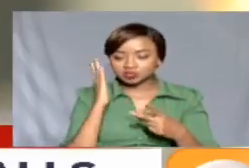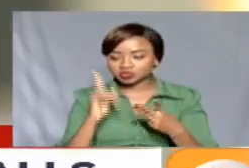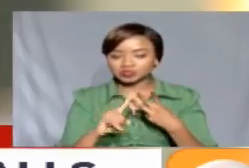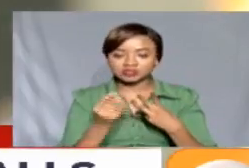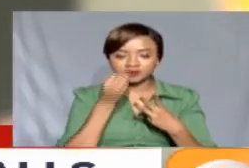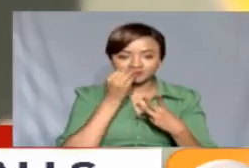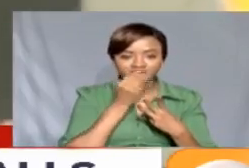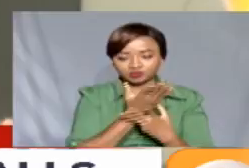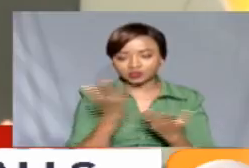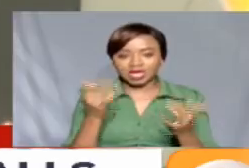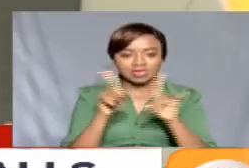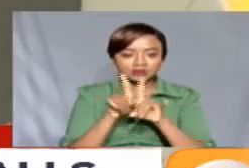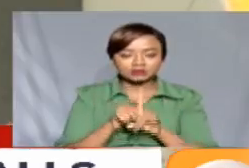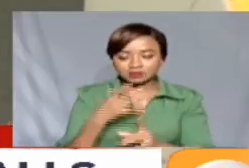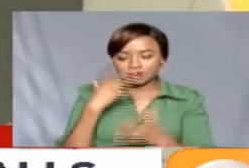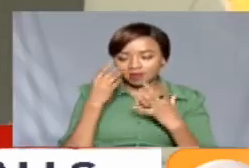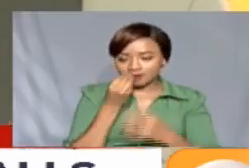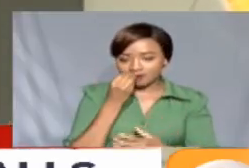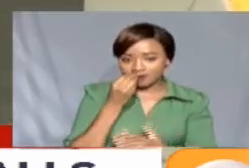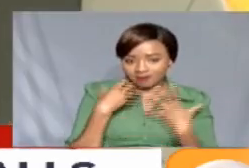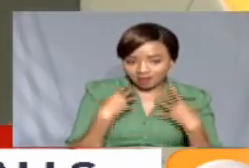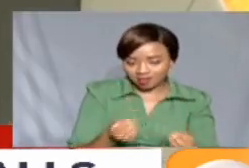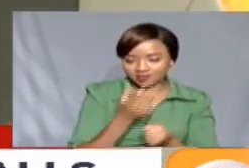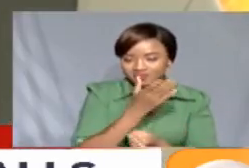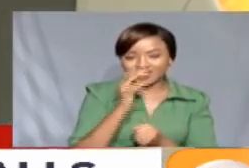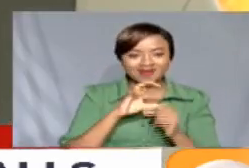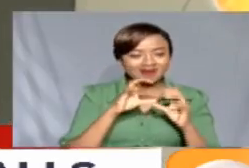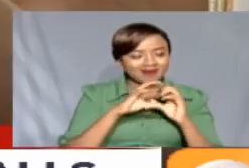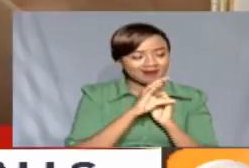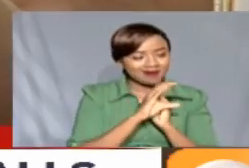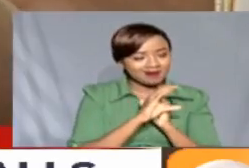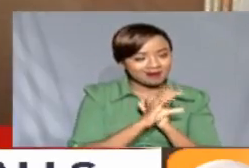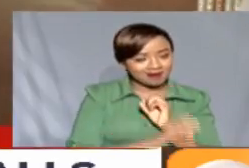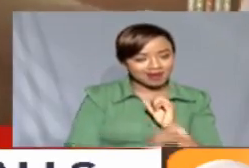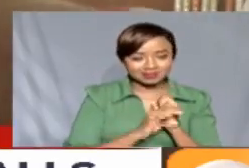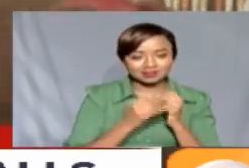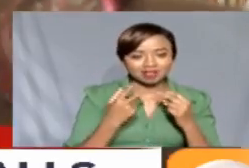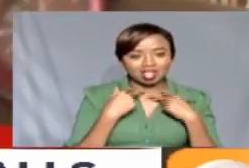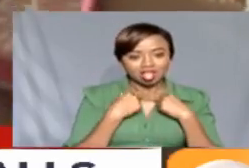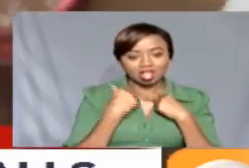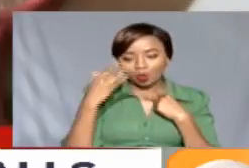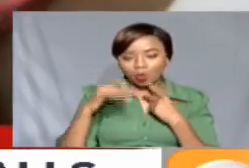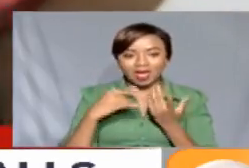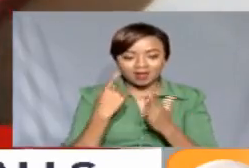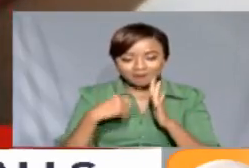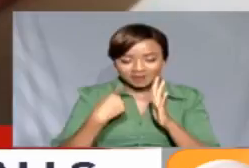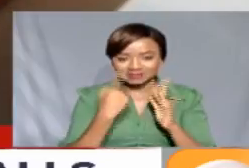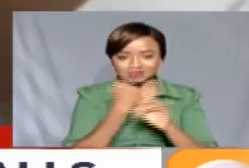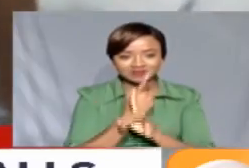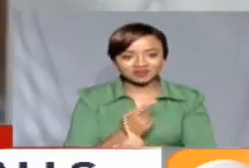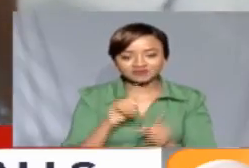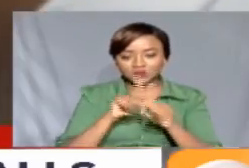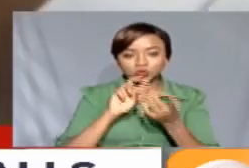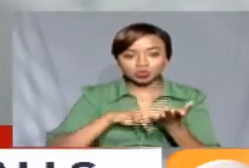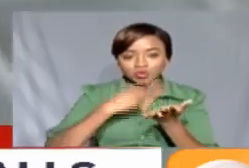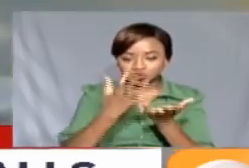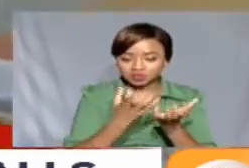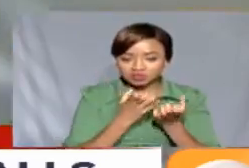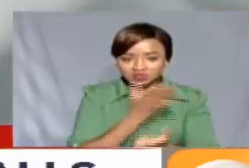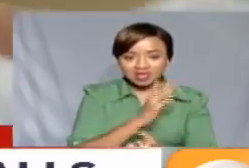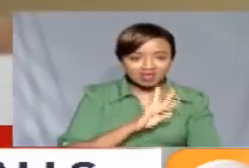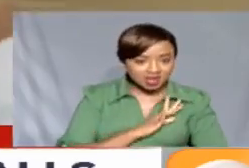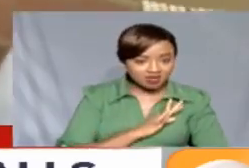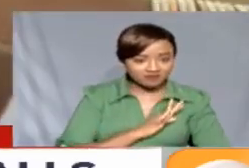food. On the health front, the country is already limping, especially on supply of equipment and resources needed in